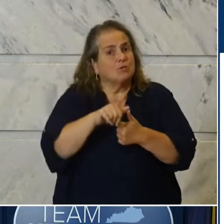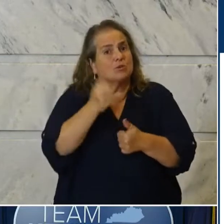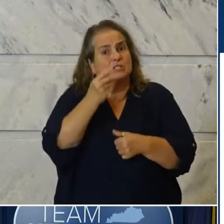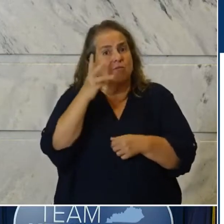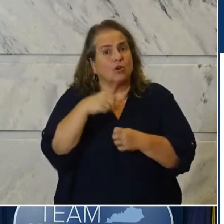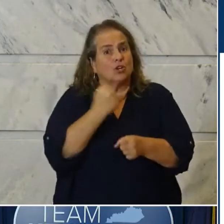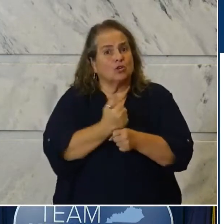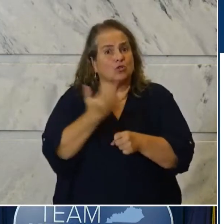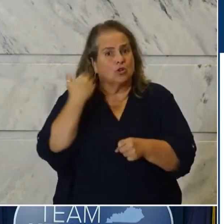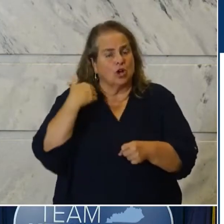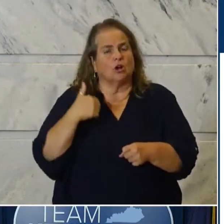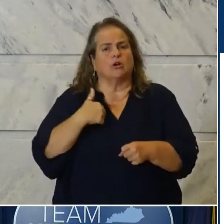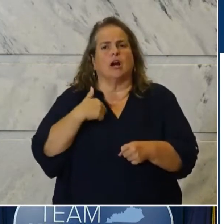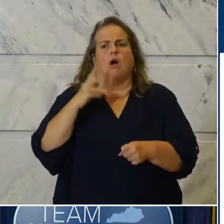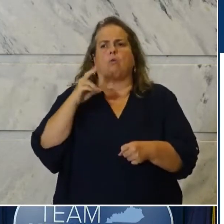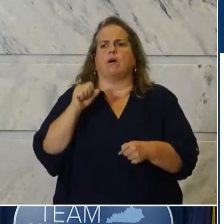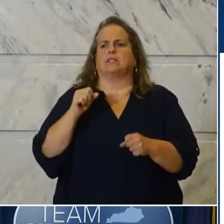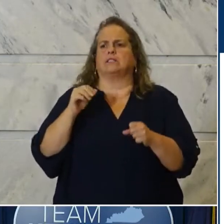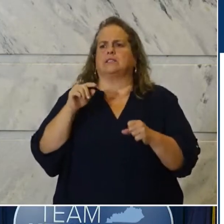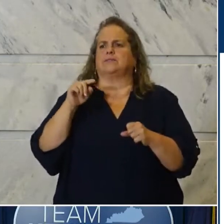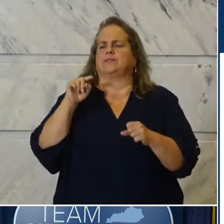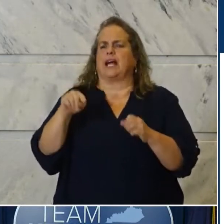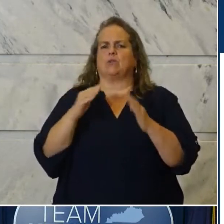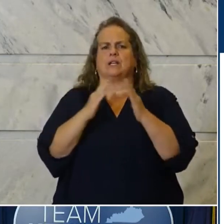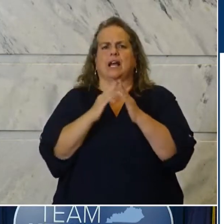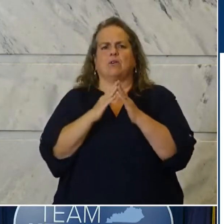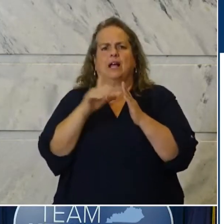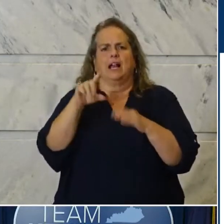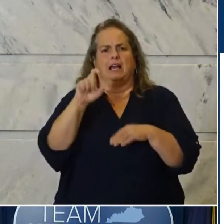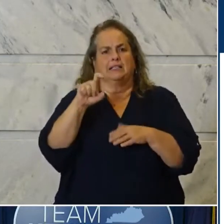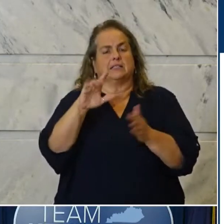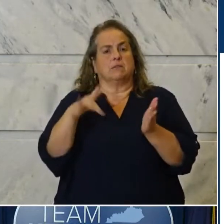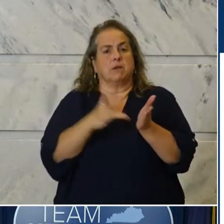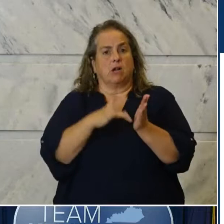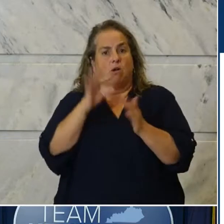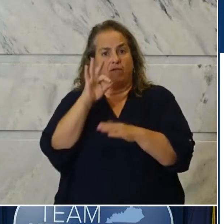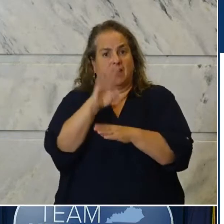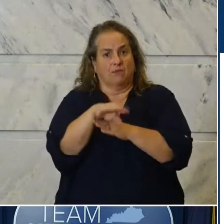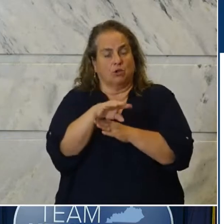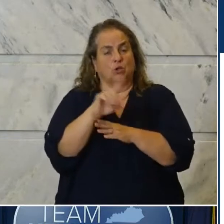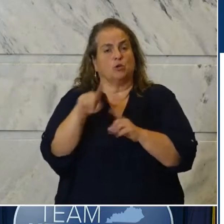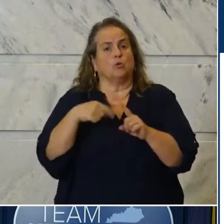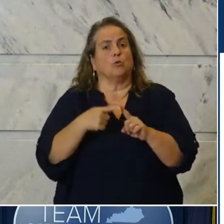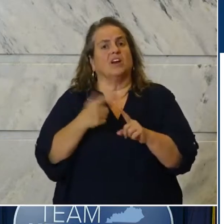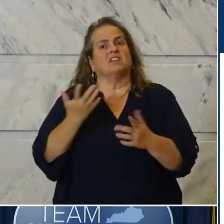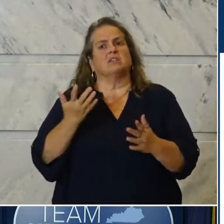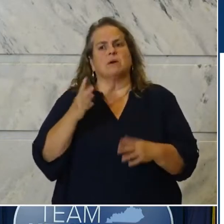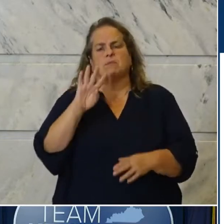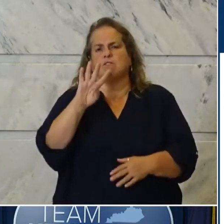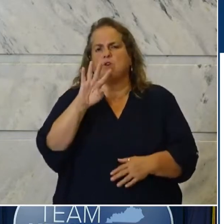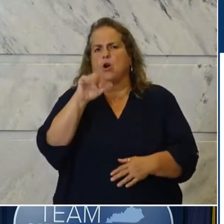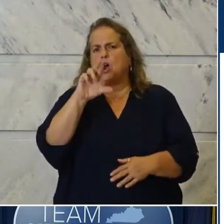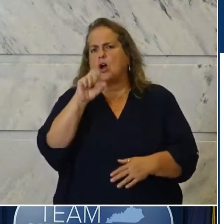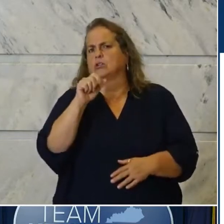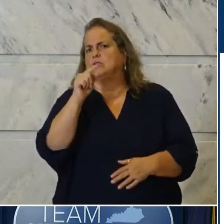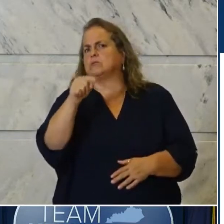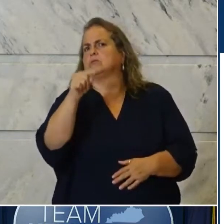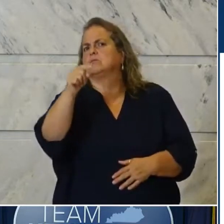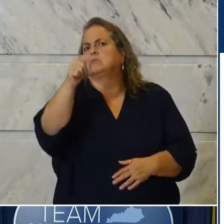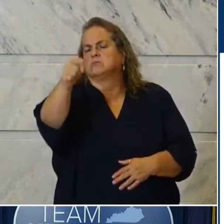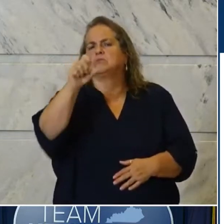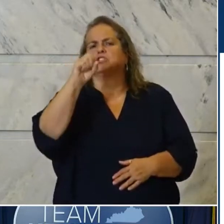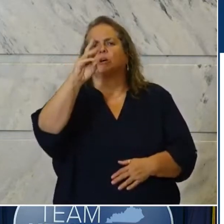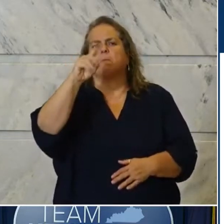in downtown Lexington, middle of the afternoon, when about 4 cars up, we saw this big plume of